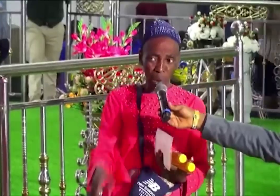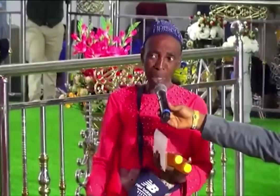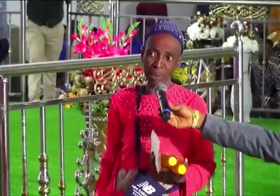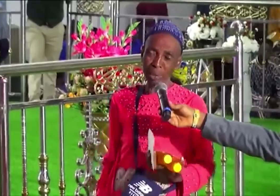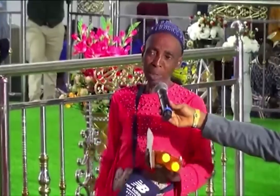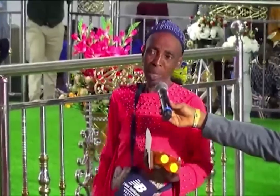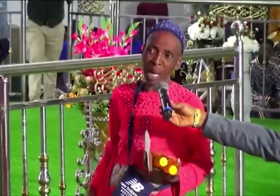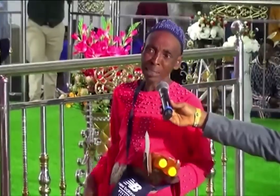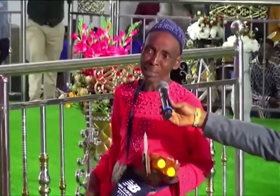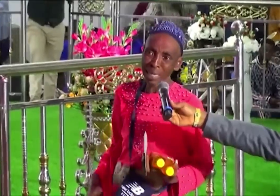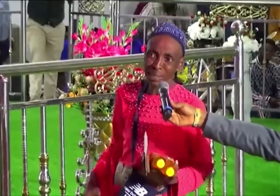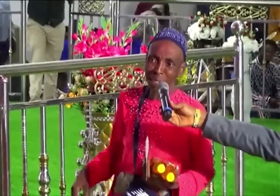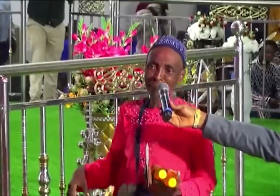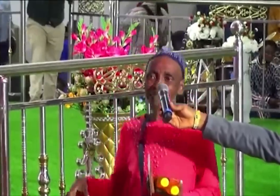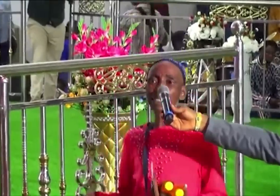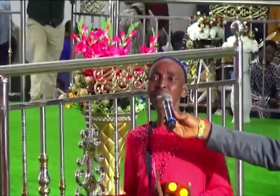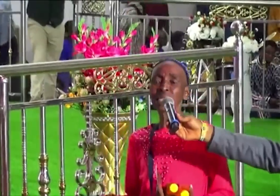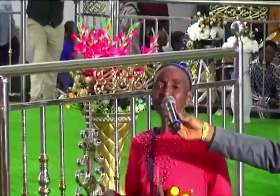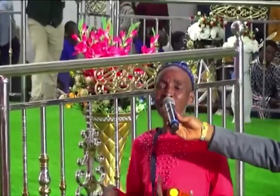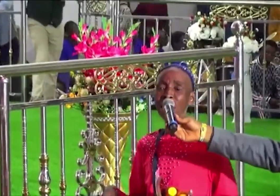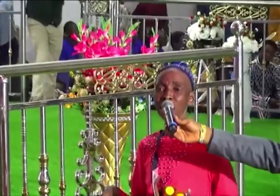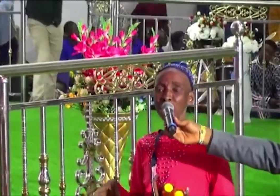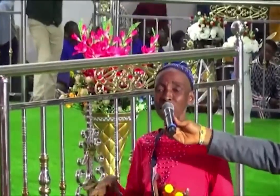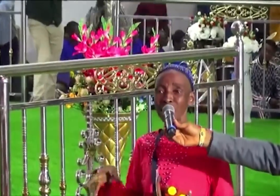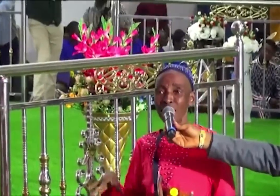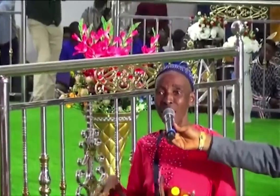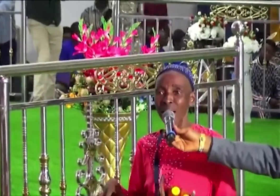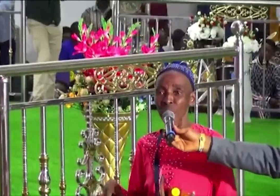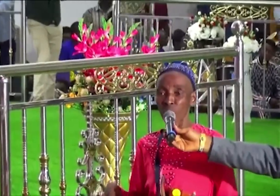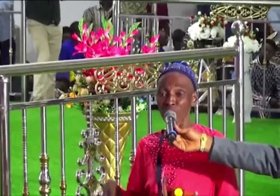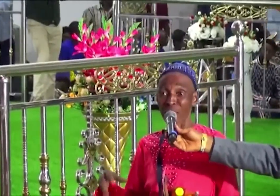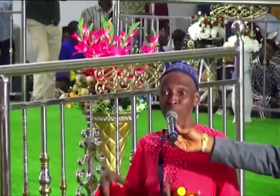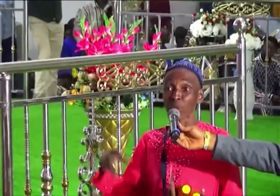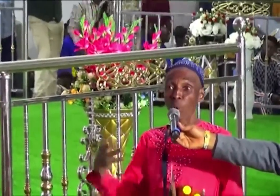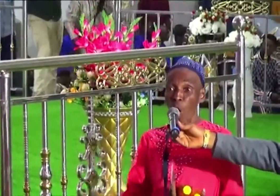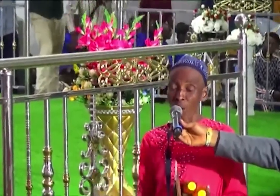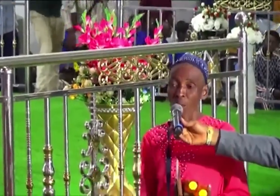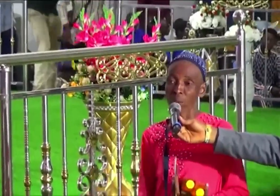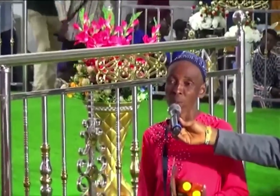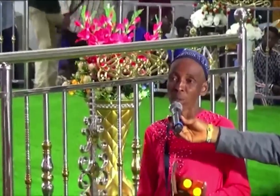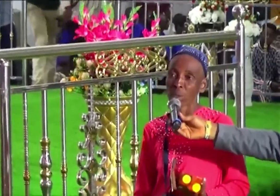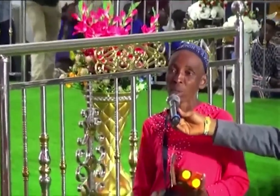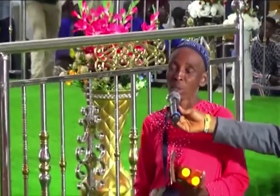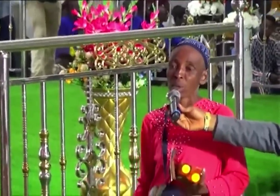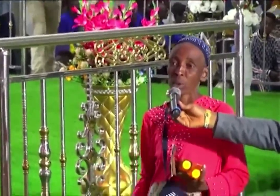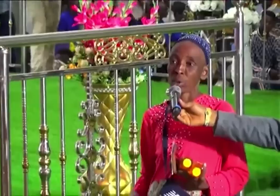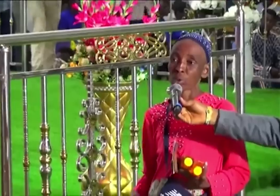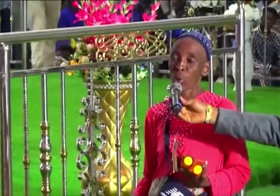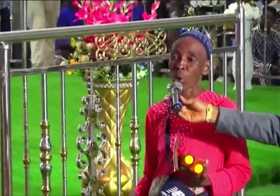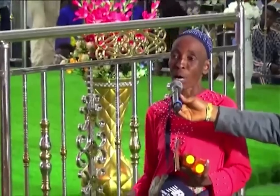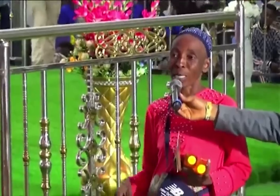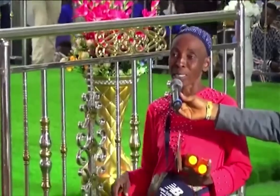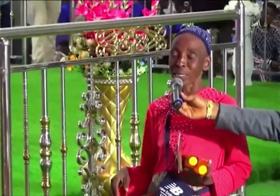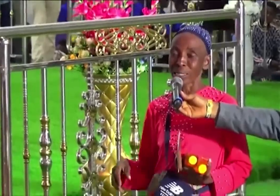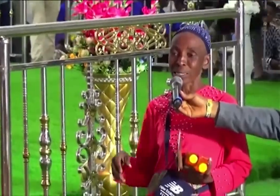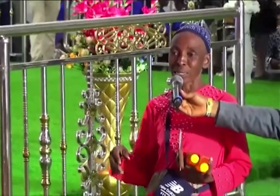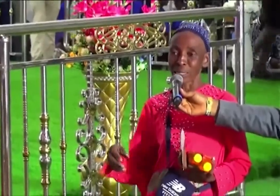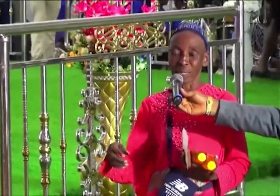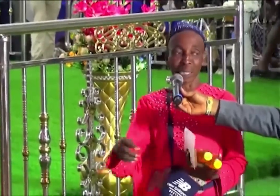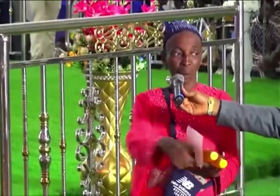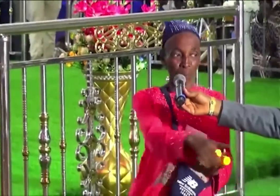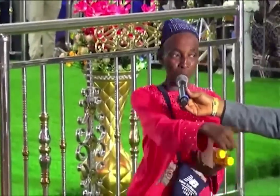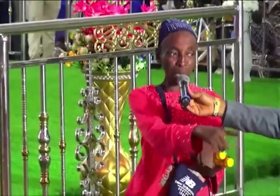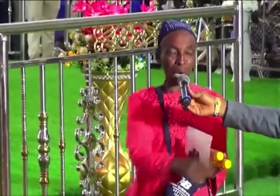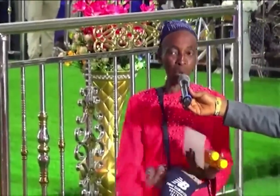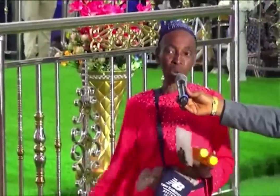that corner and he said that Kini aye gbesi elara ton labi ko. So